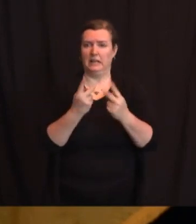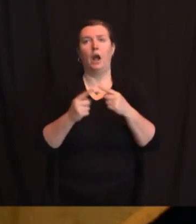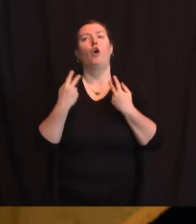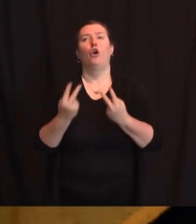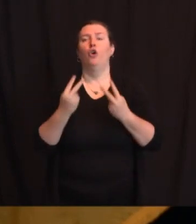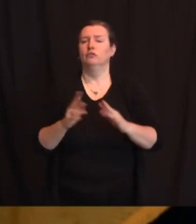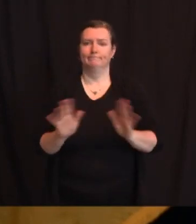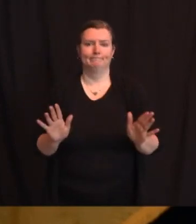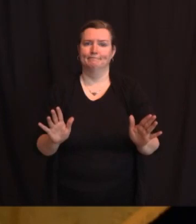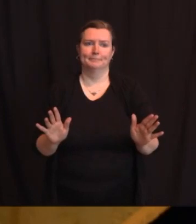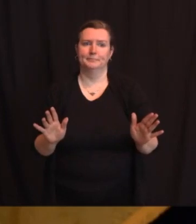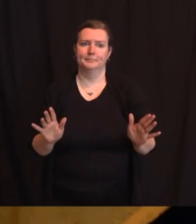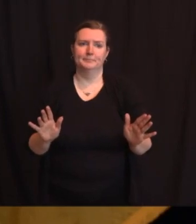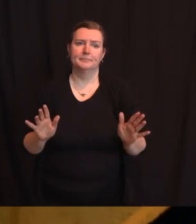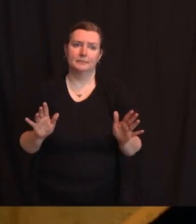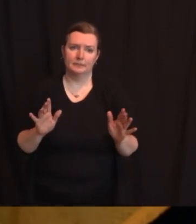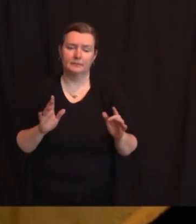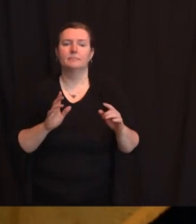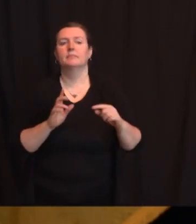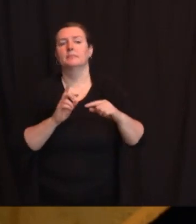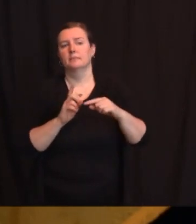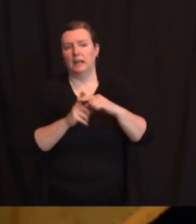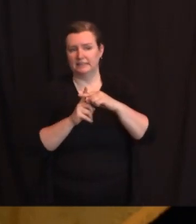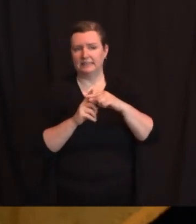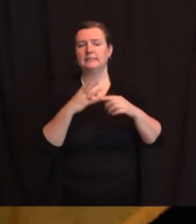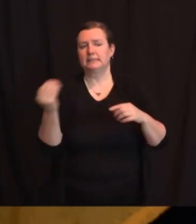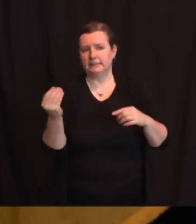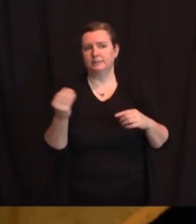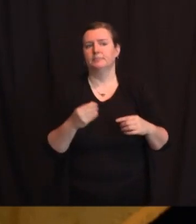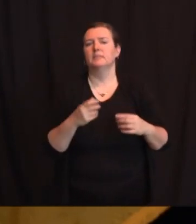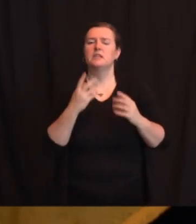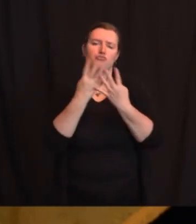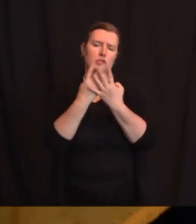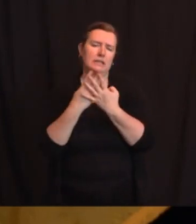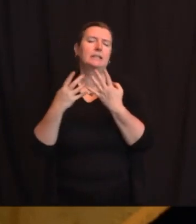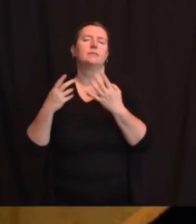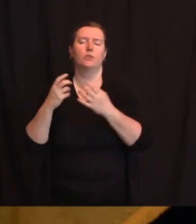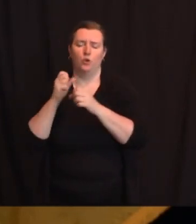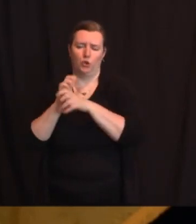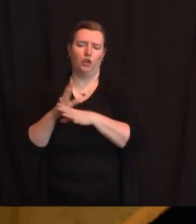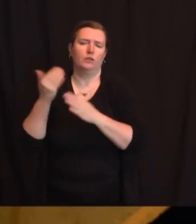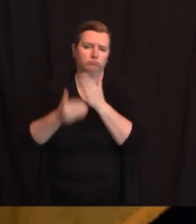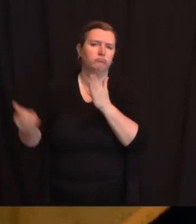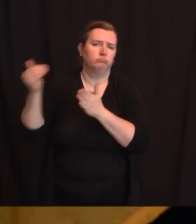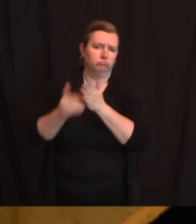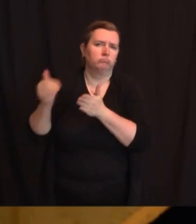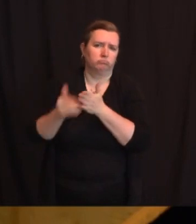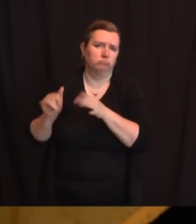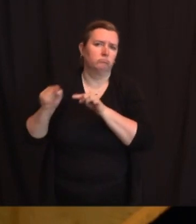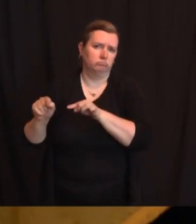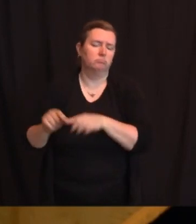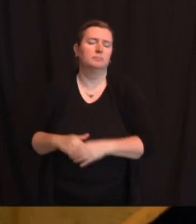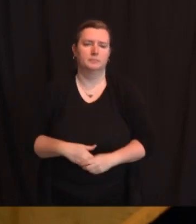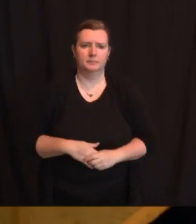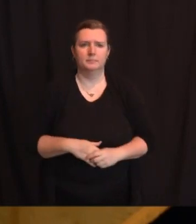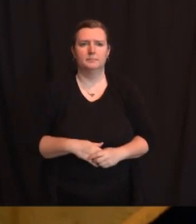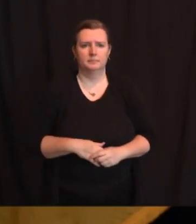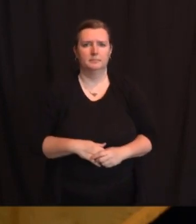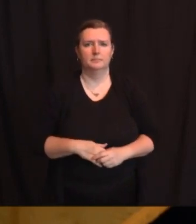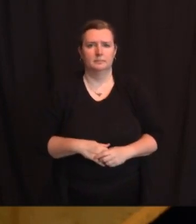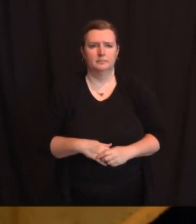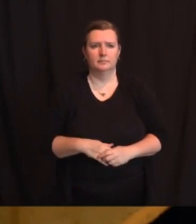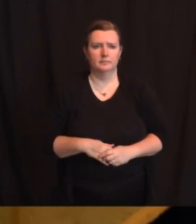Our psychiatric hospitals, with a census of 1,240, have tested 739 patients